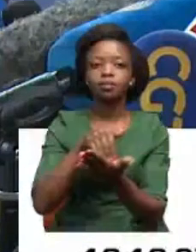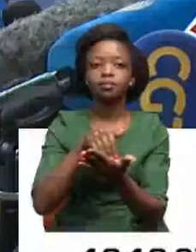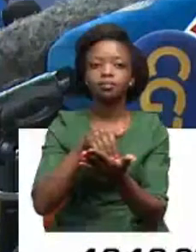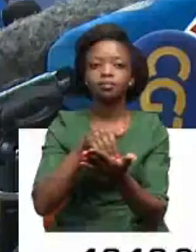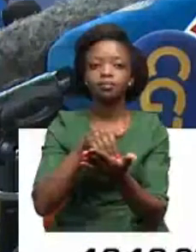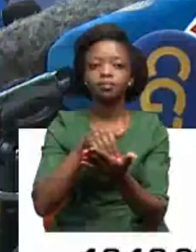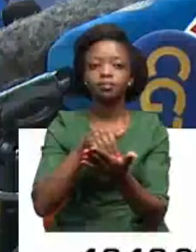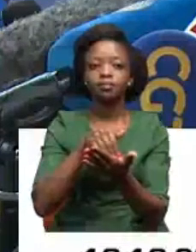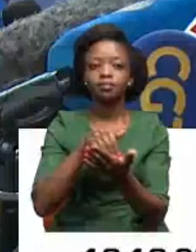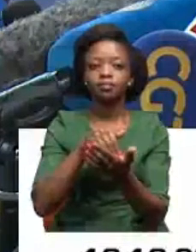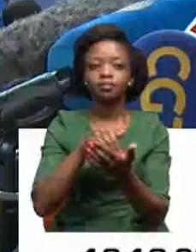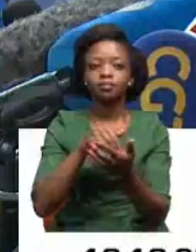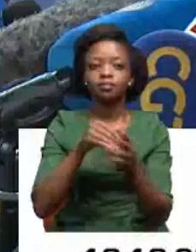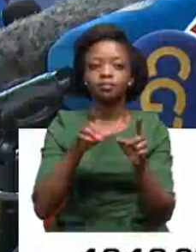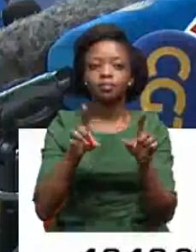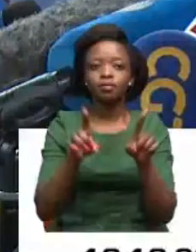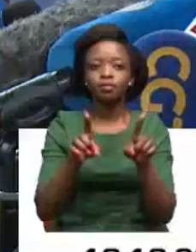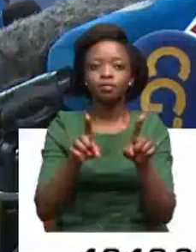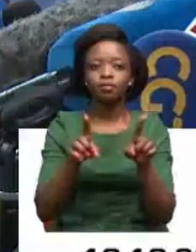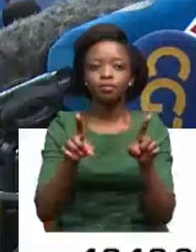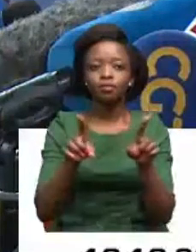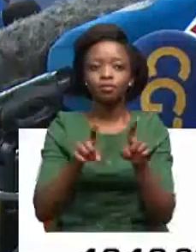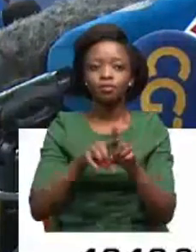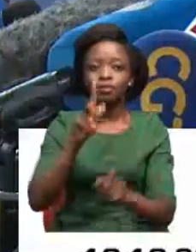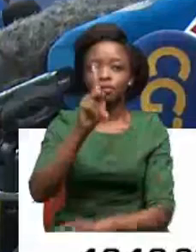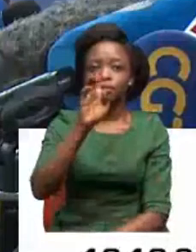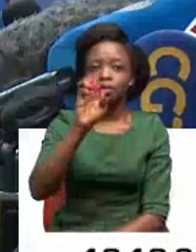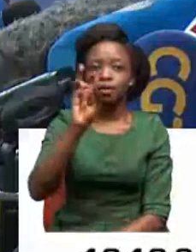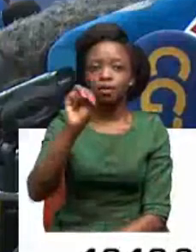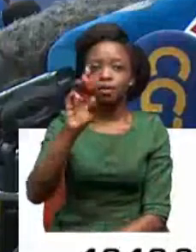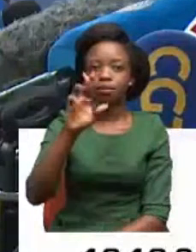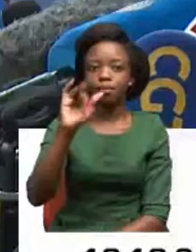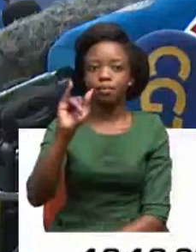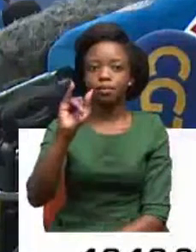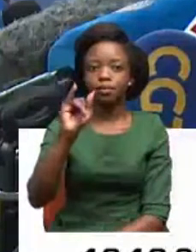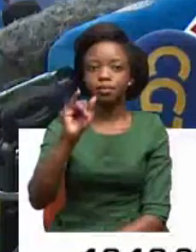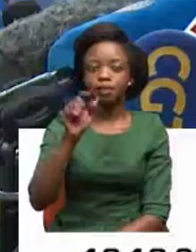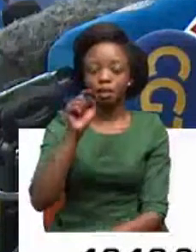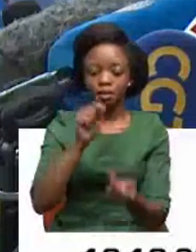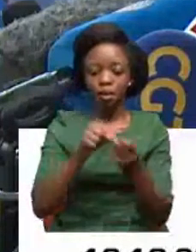Public Health Laboratories, and at the KEMRI Reference Laboratories.